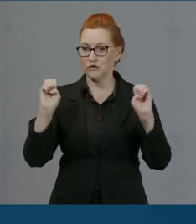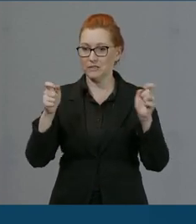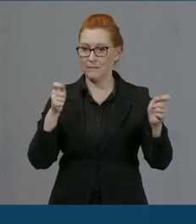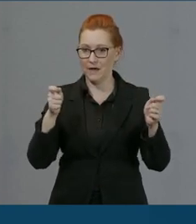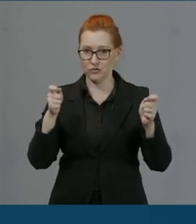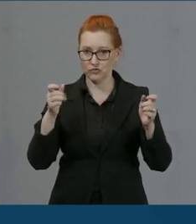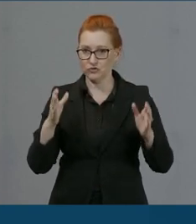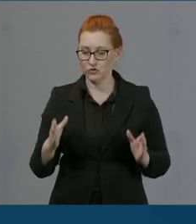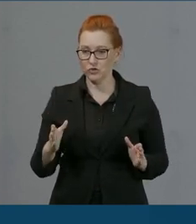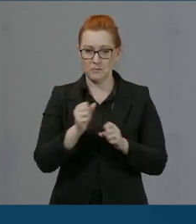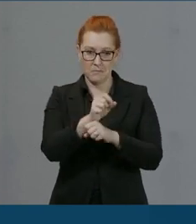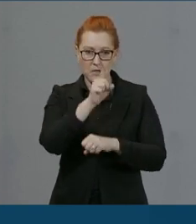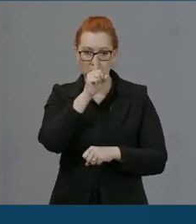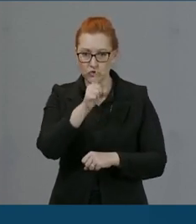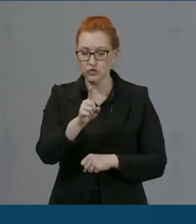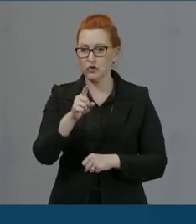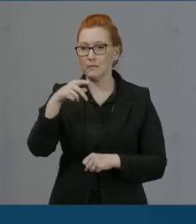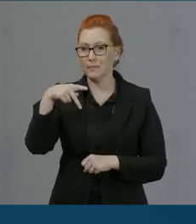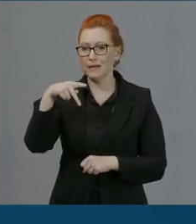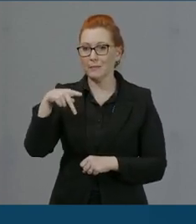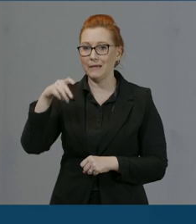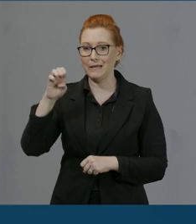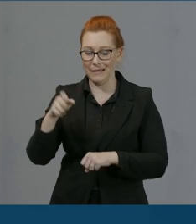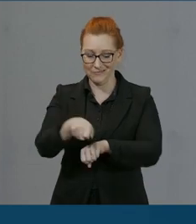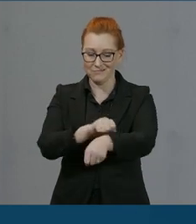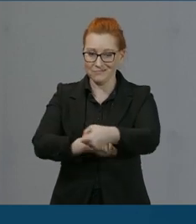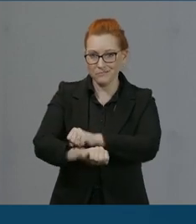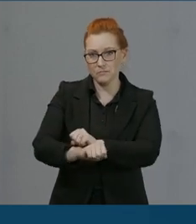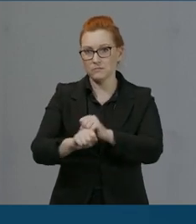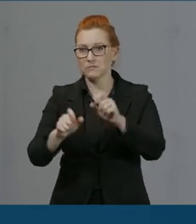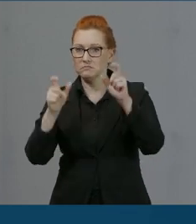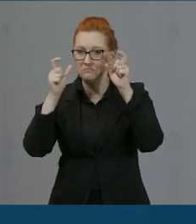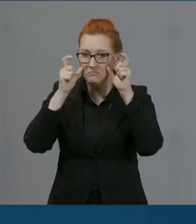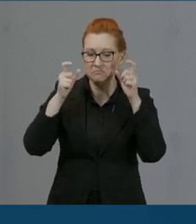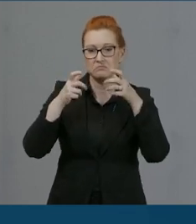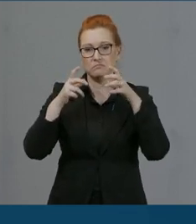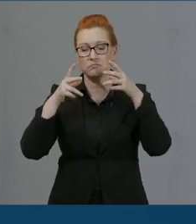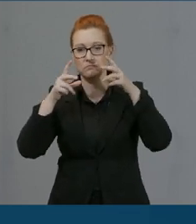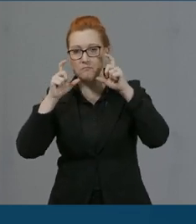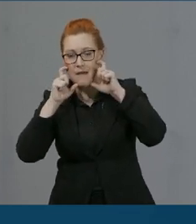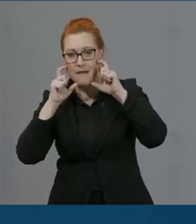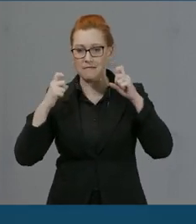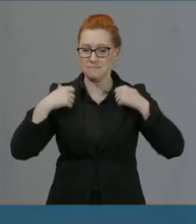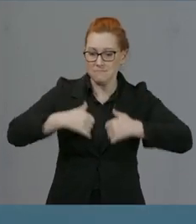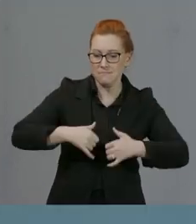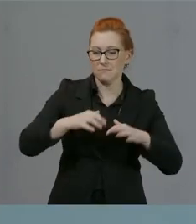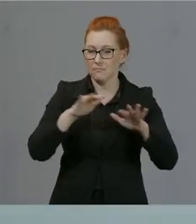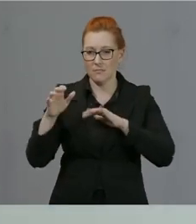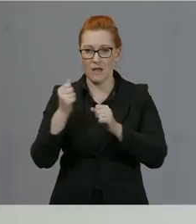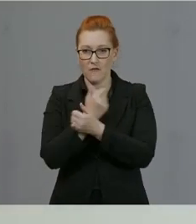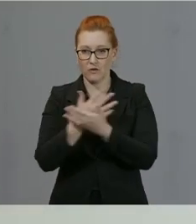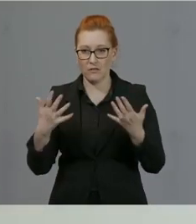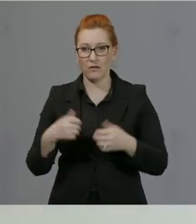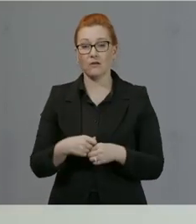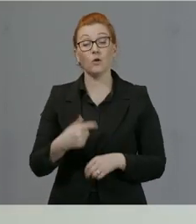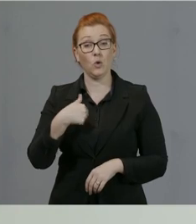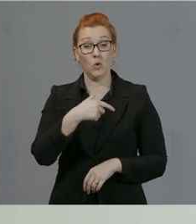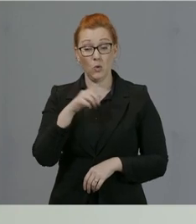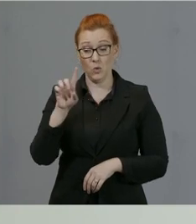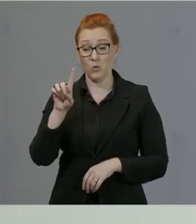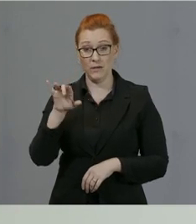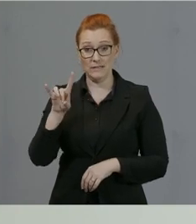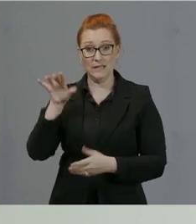sure we have sustainable PPE for the entire state. We were one of the states that received the Battelle system. We